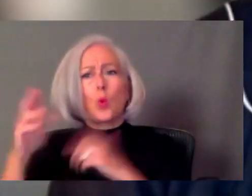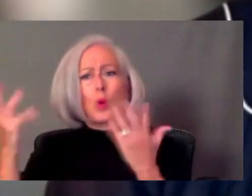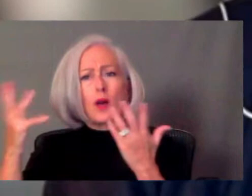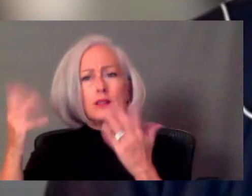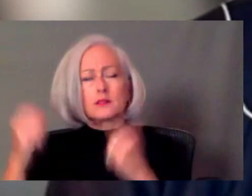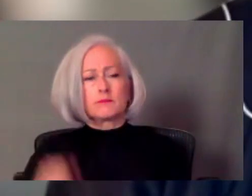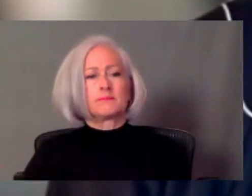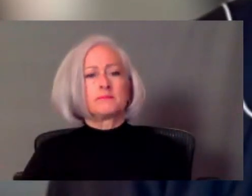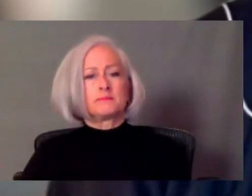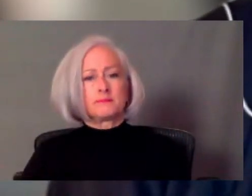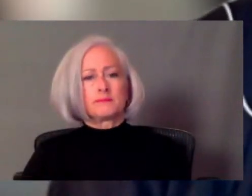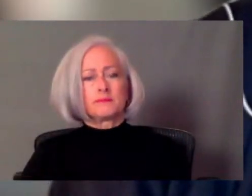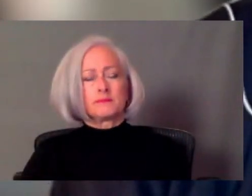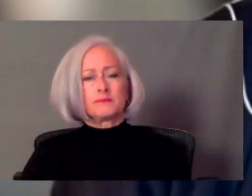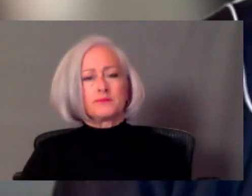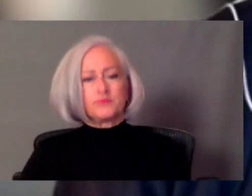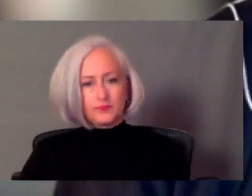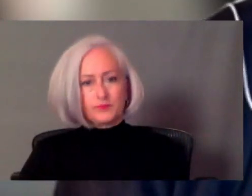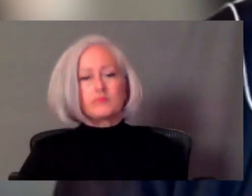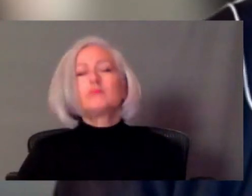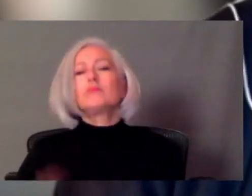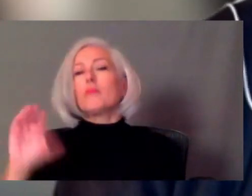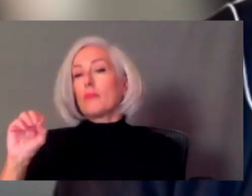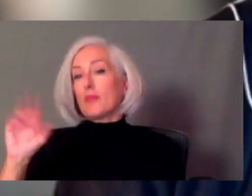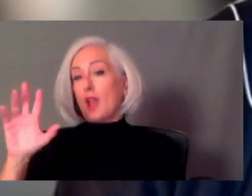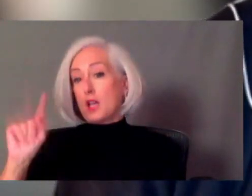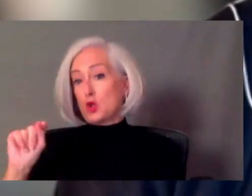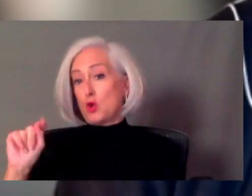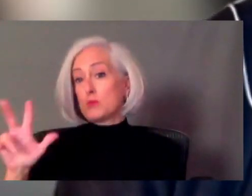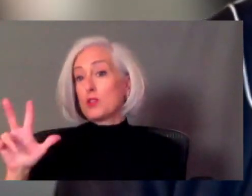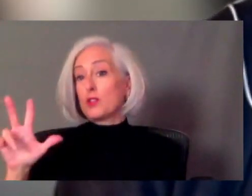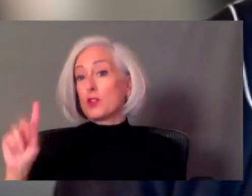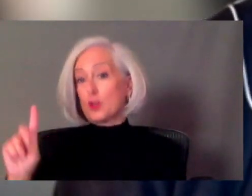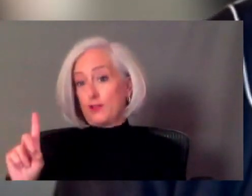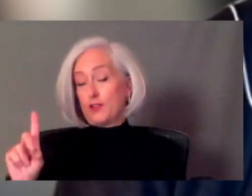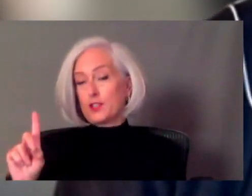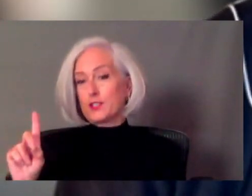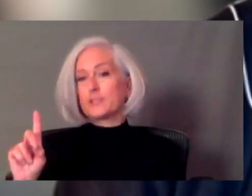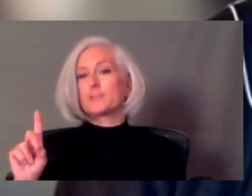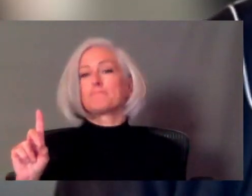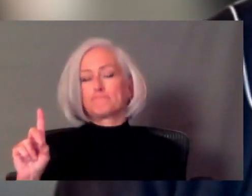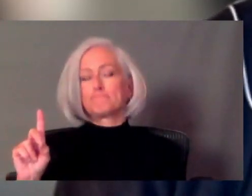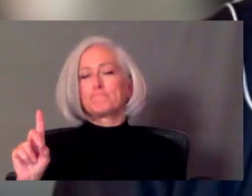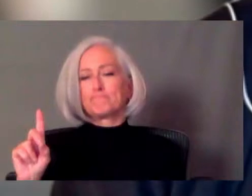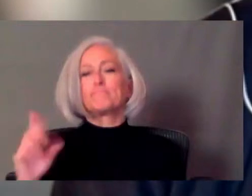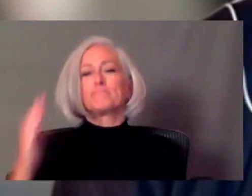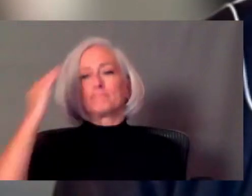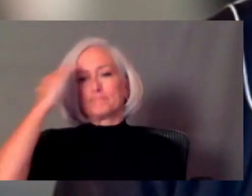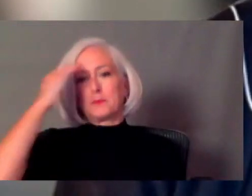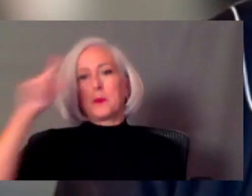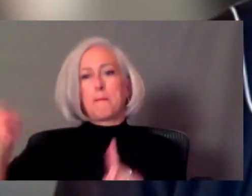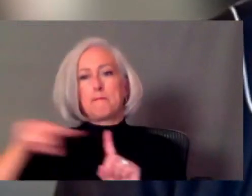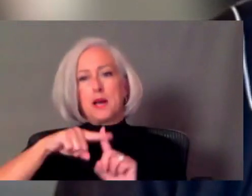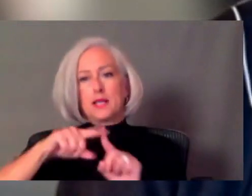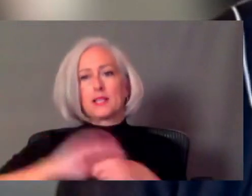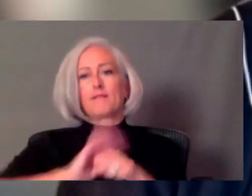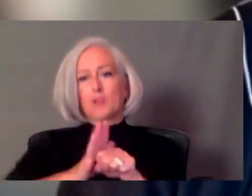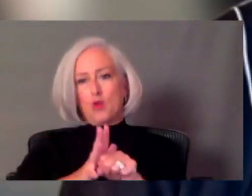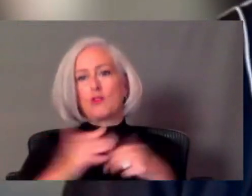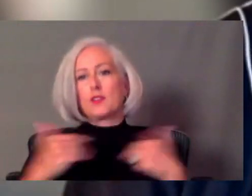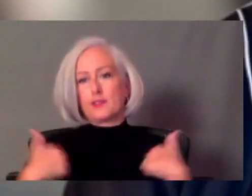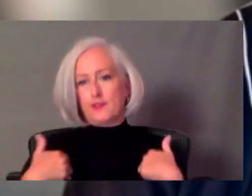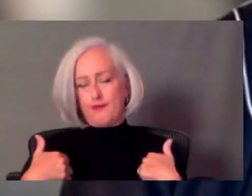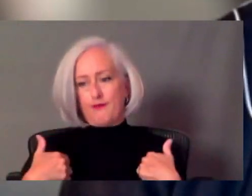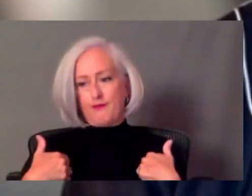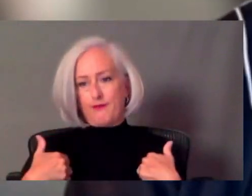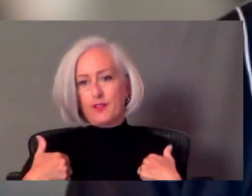next day. I was able to virtually go through the consenting process. He went through it